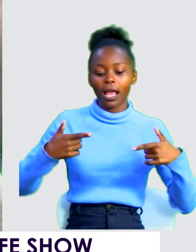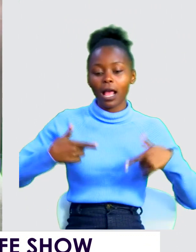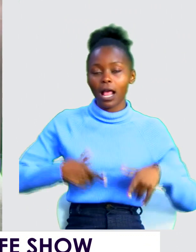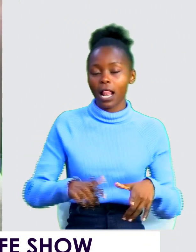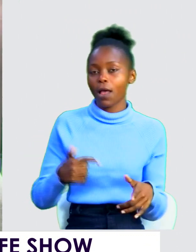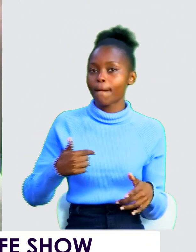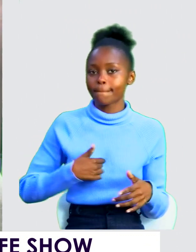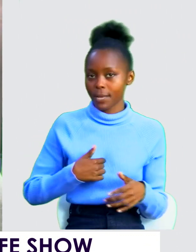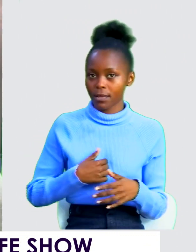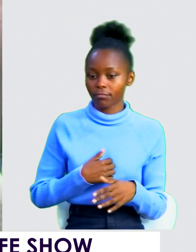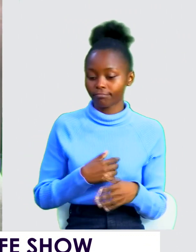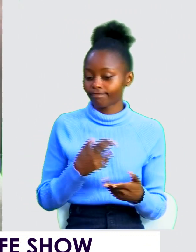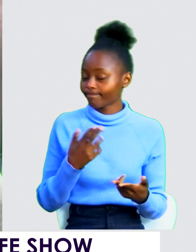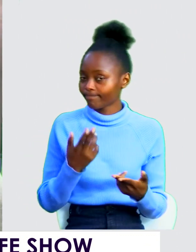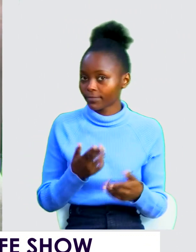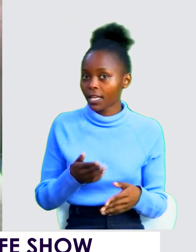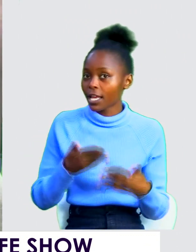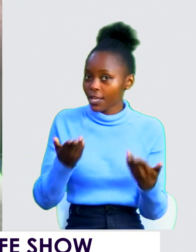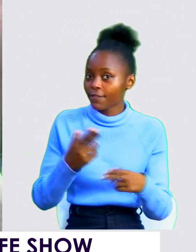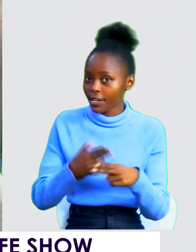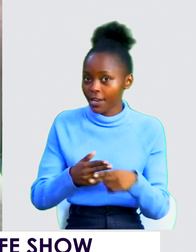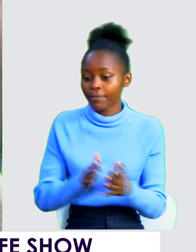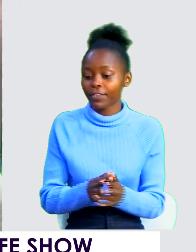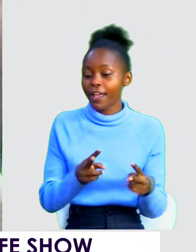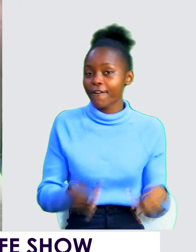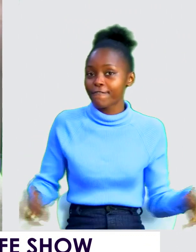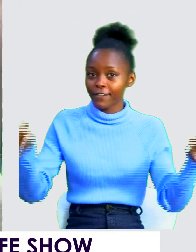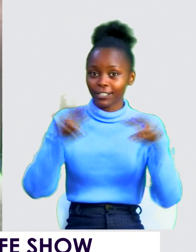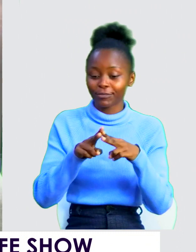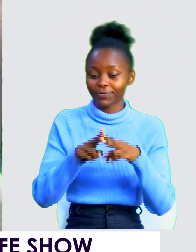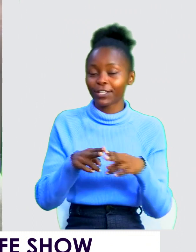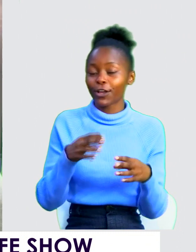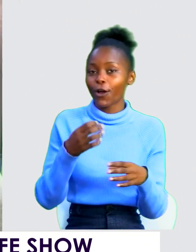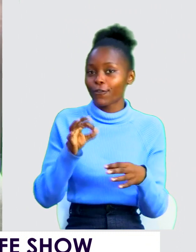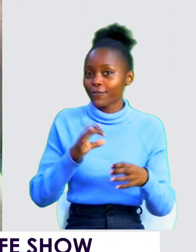virtue of courage, because courage is a virtue.